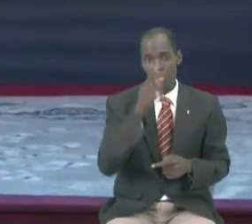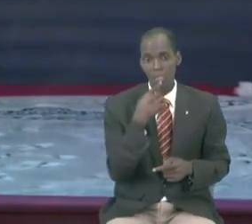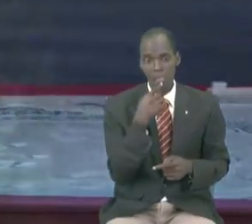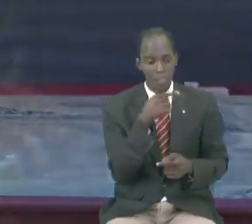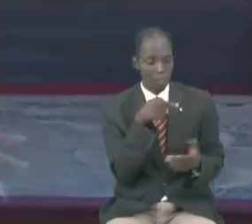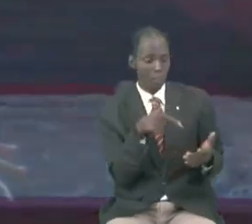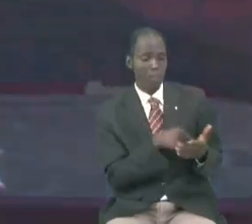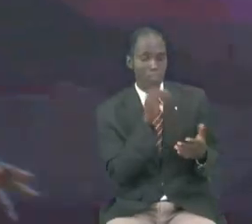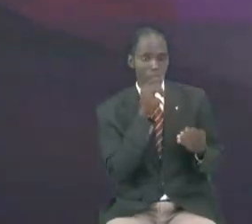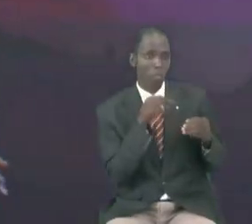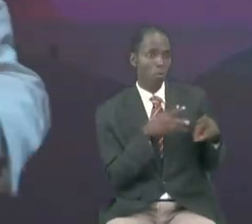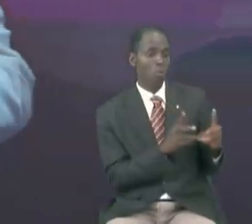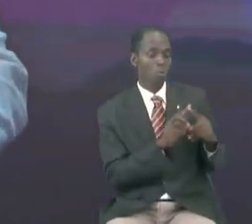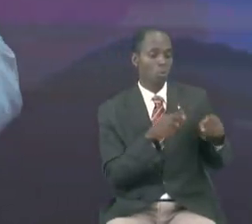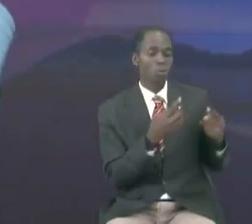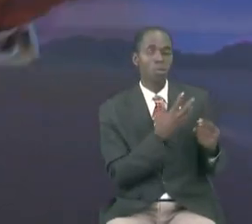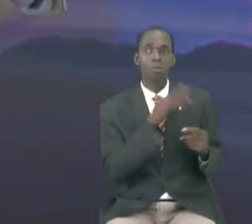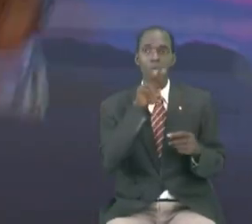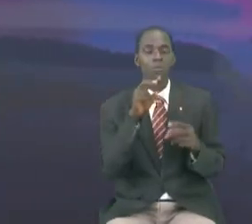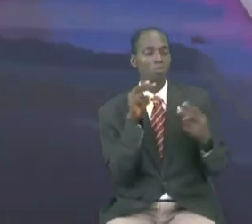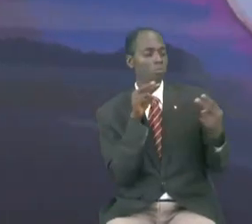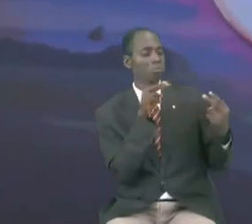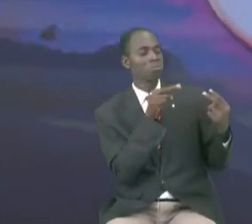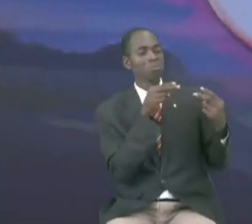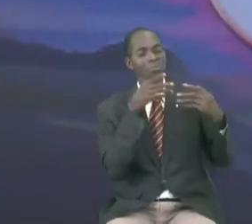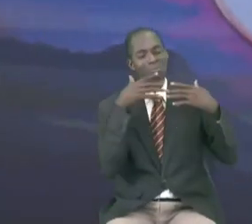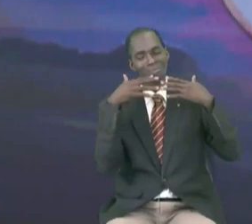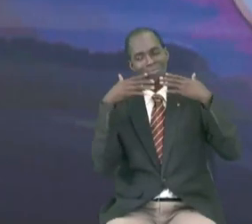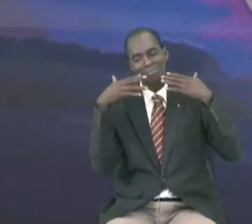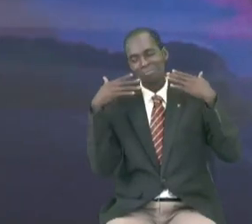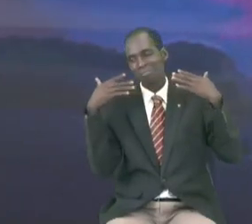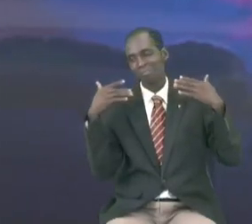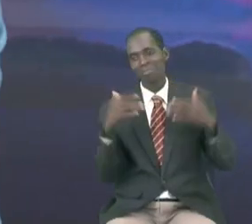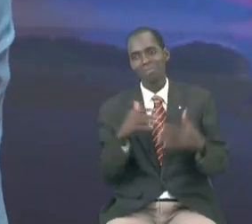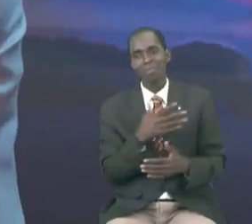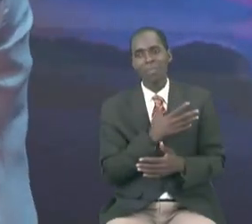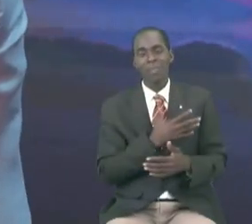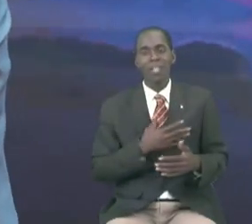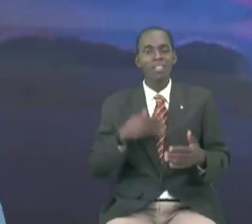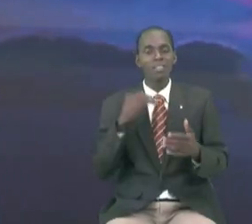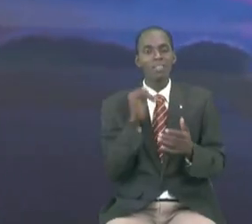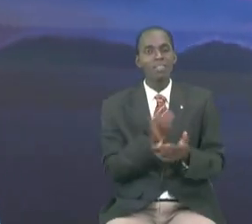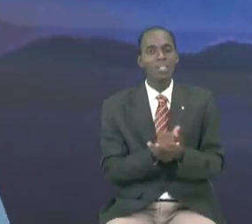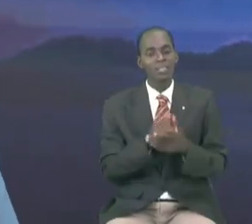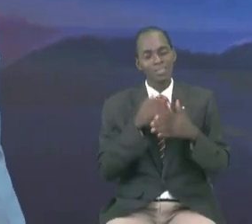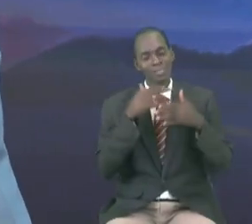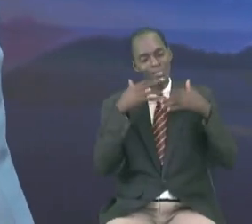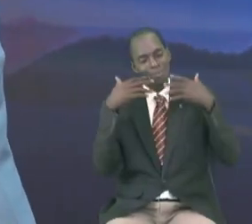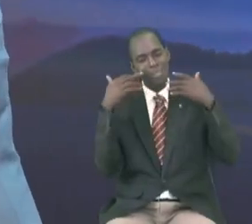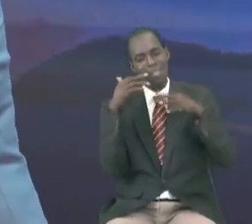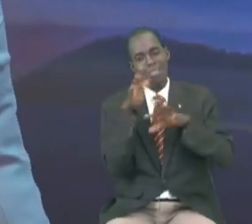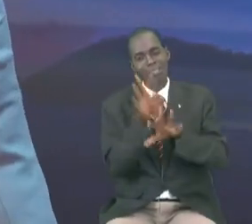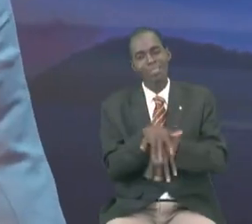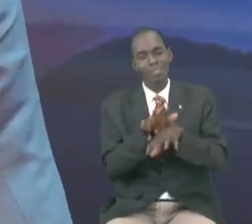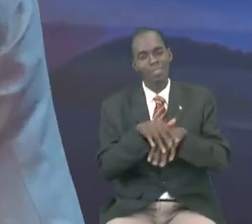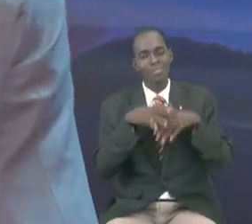smile, hypocritical smile, and then you go your own way, you don't fear that father. Because when you rebel